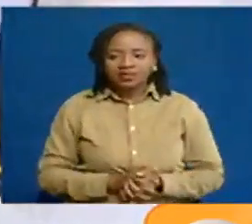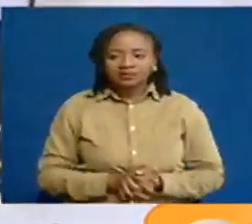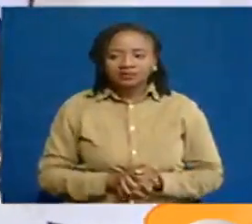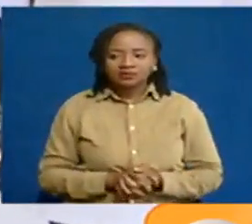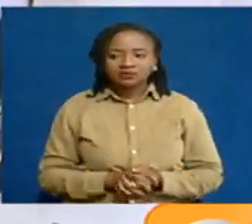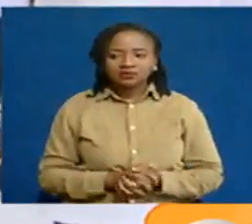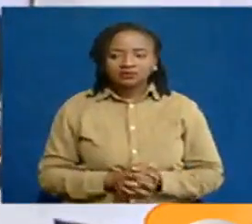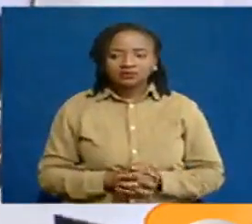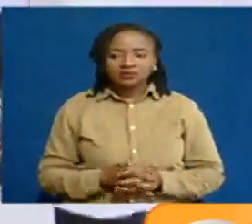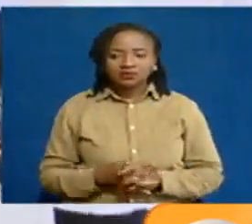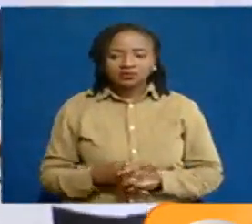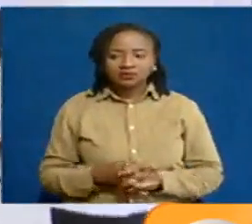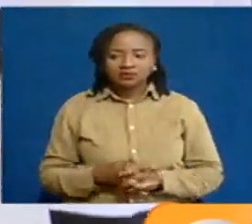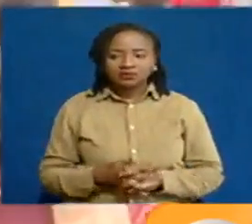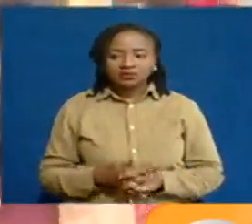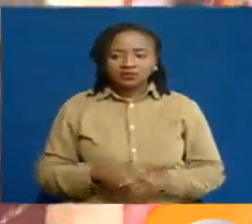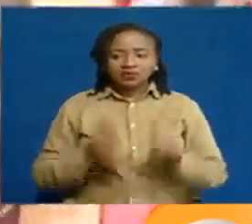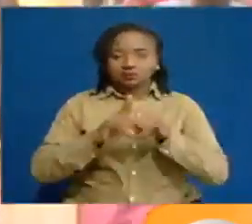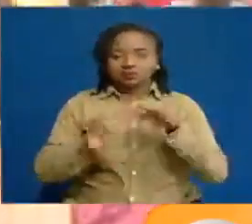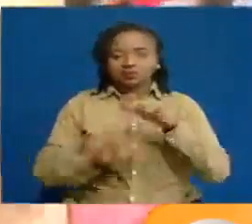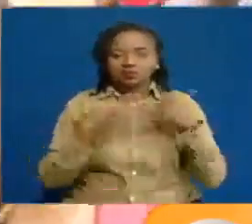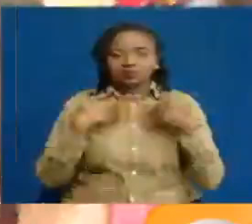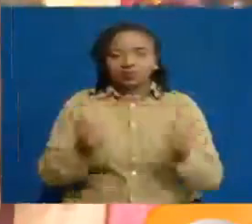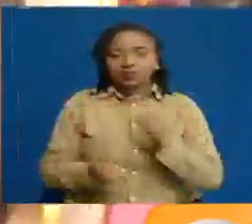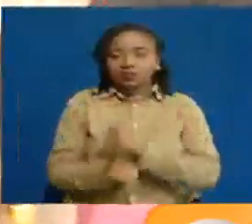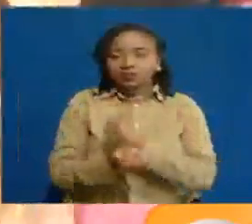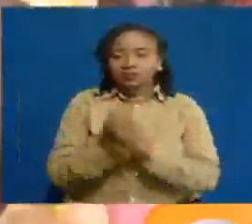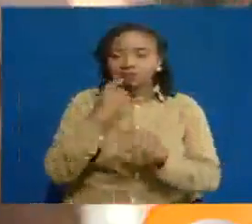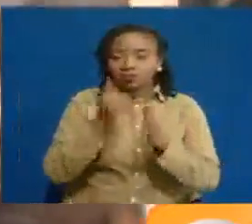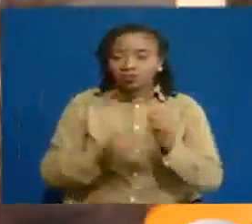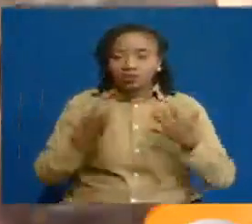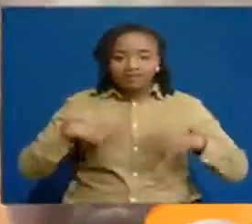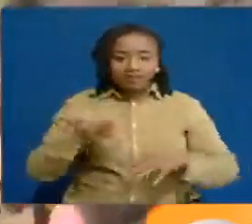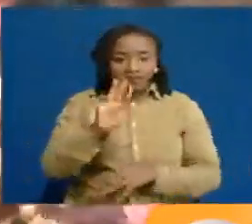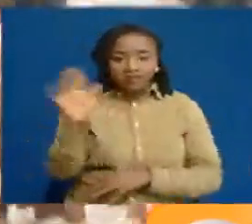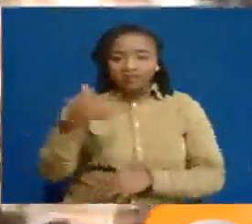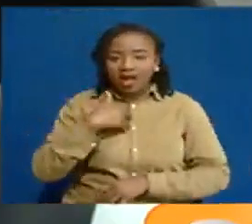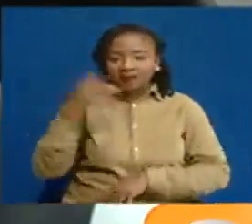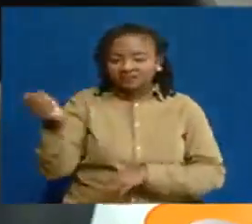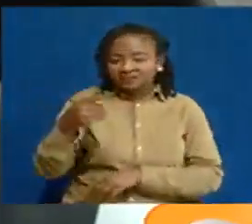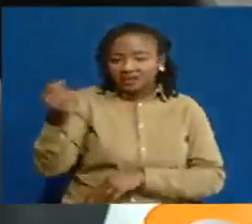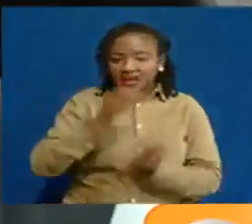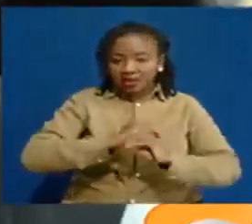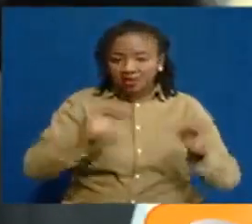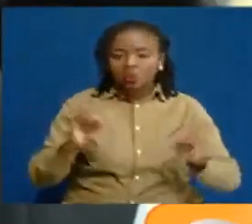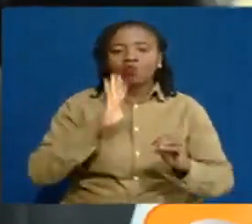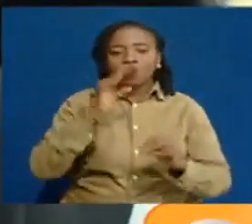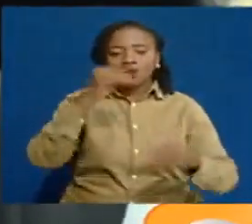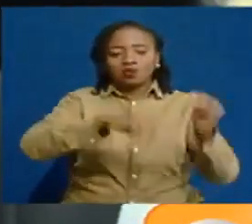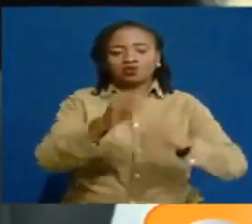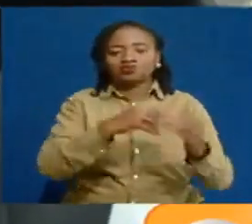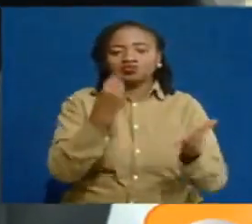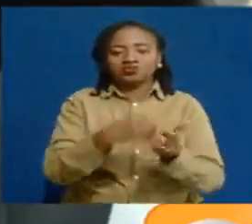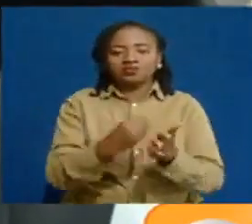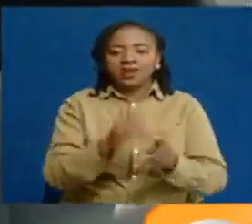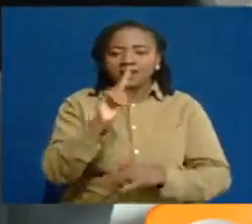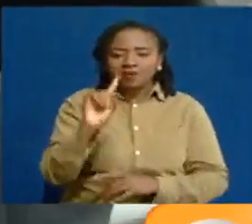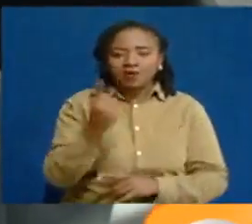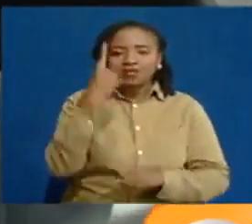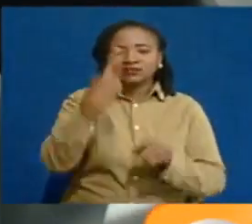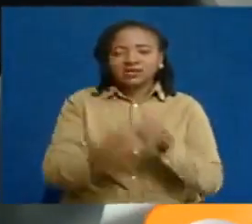Ministry of Health has indicated that those who are not salaried will make annual contributions to the fund. The means testing has been